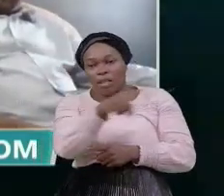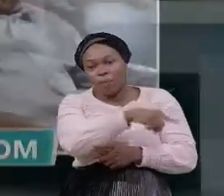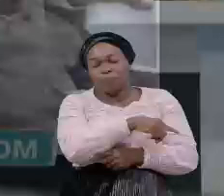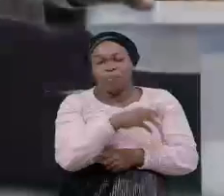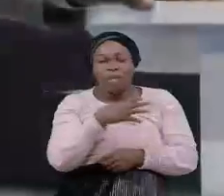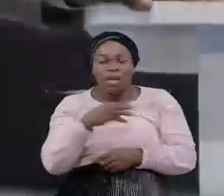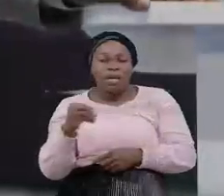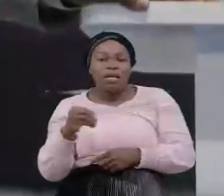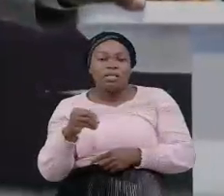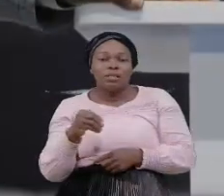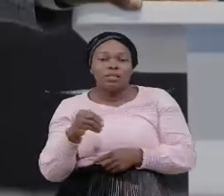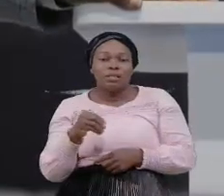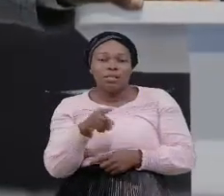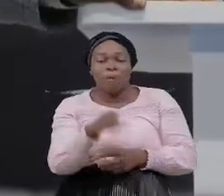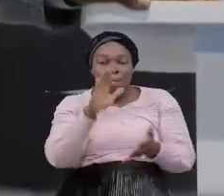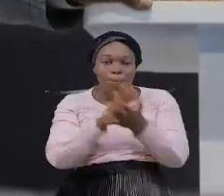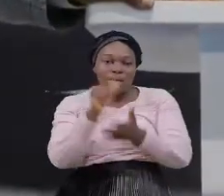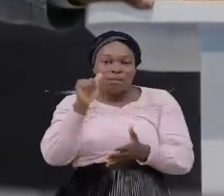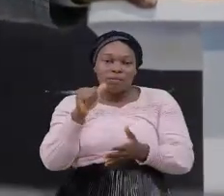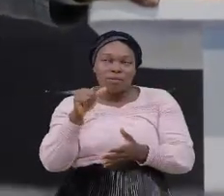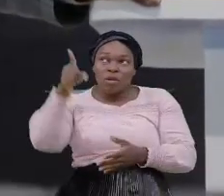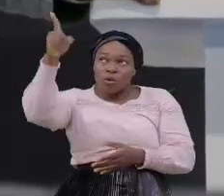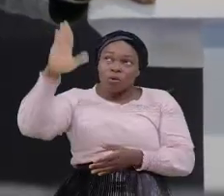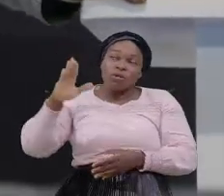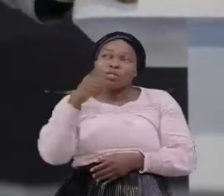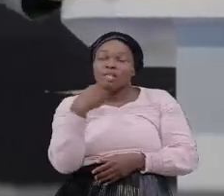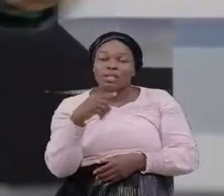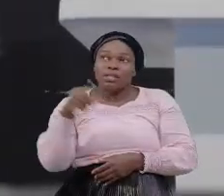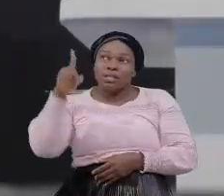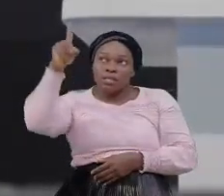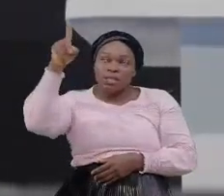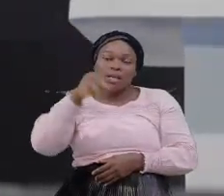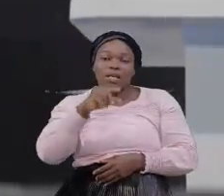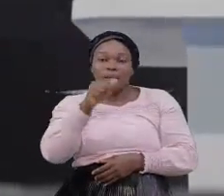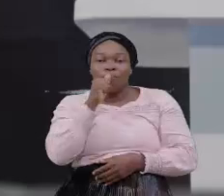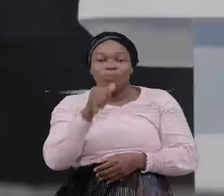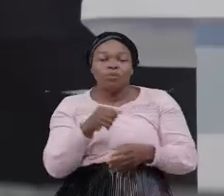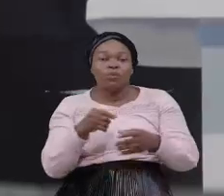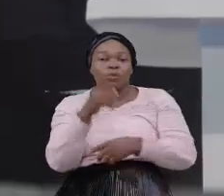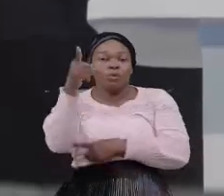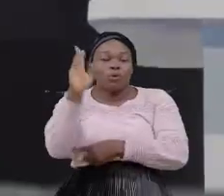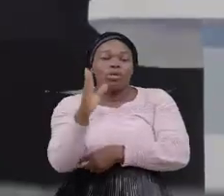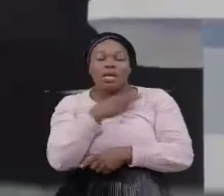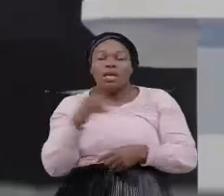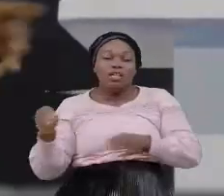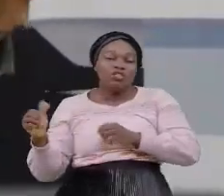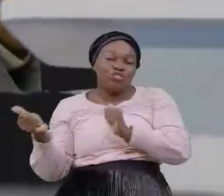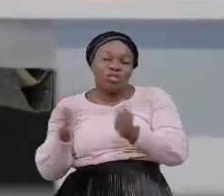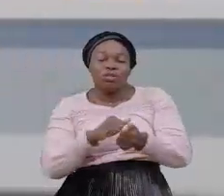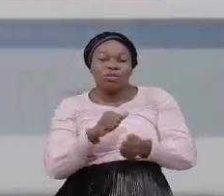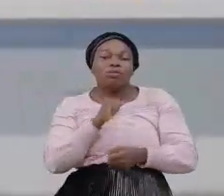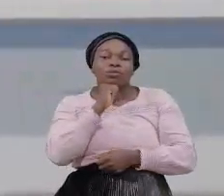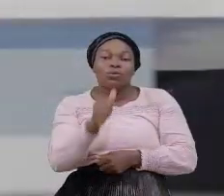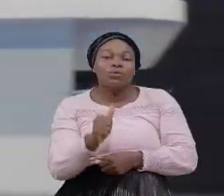am God, I change not. And the way he created